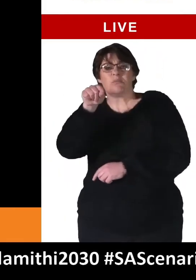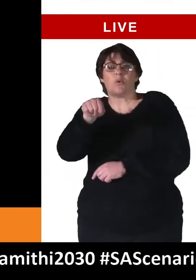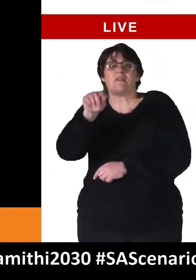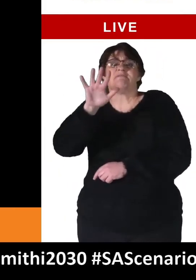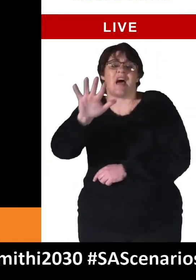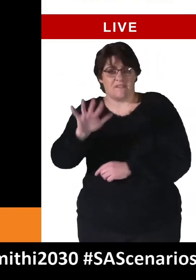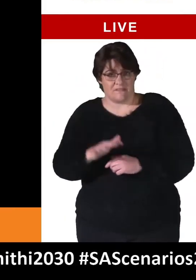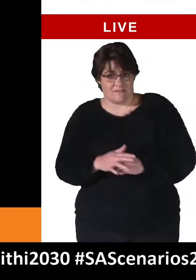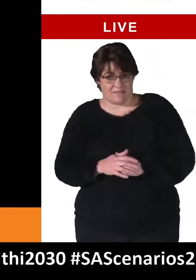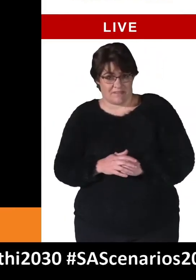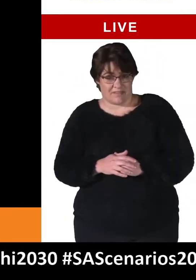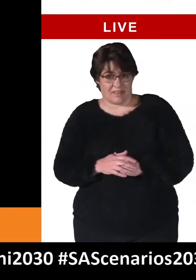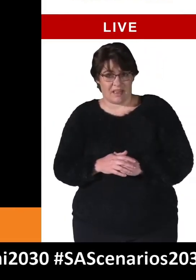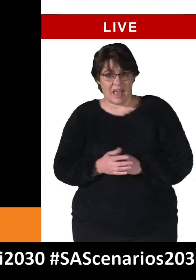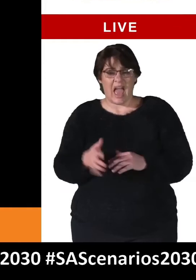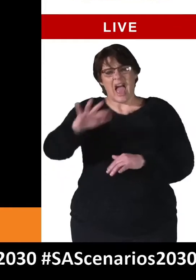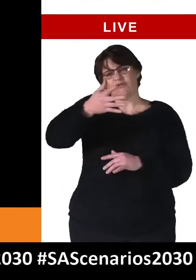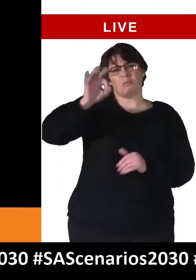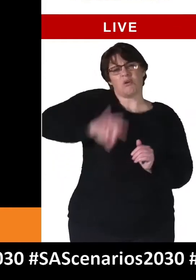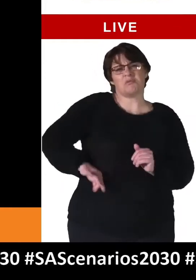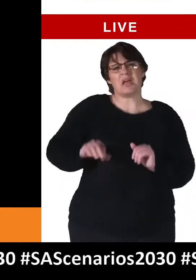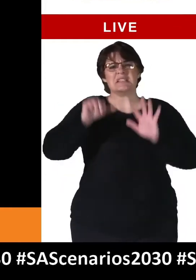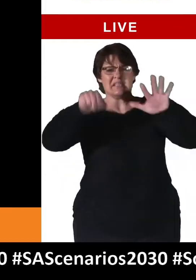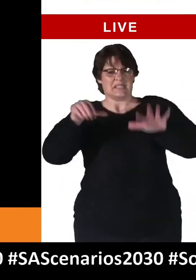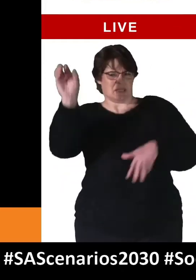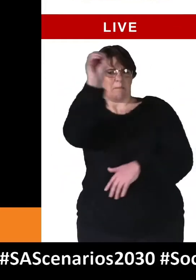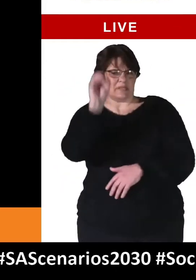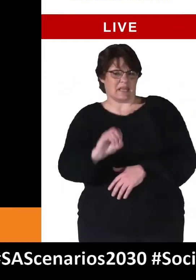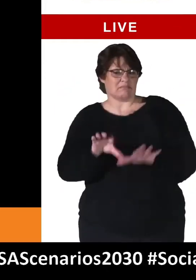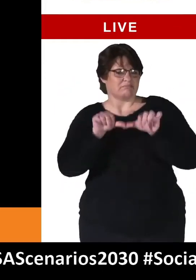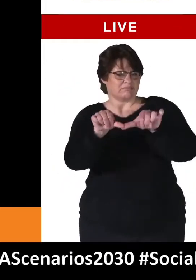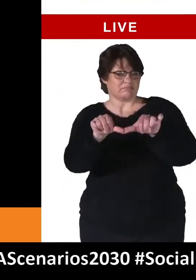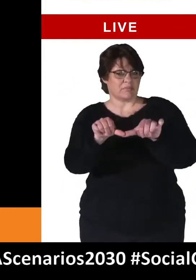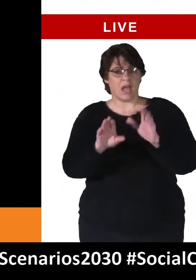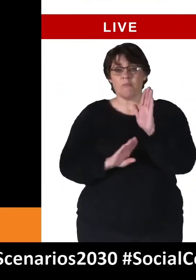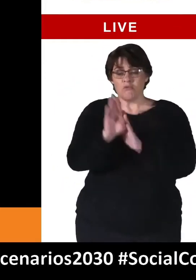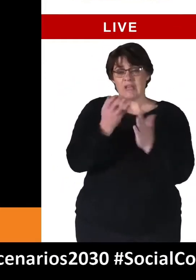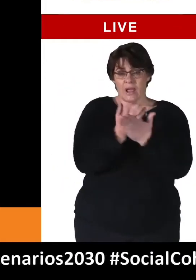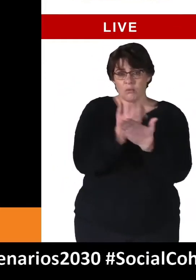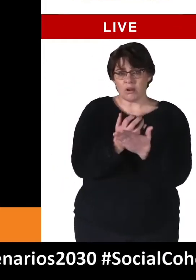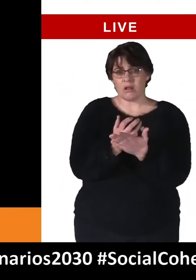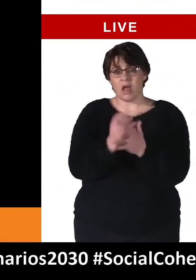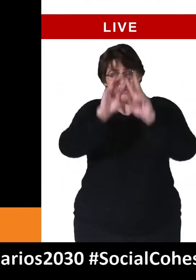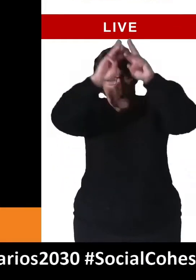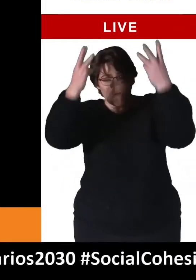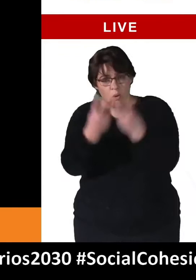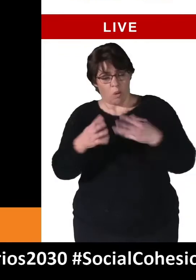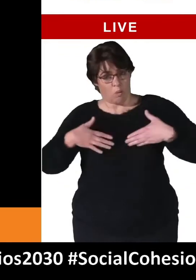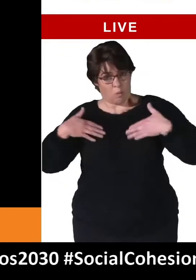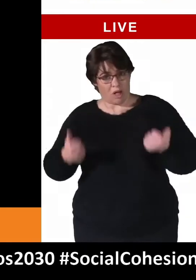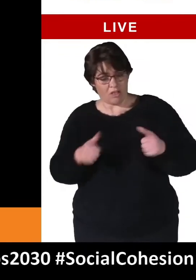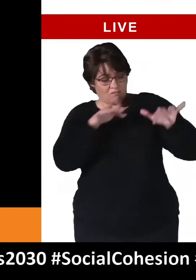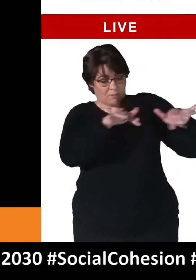trillion. Average profit remains at 16%. Improvements in the economy and overall well-being